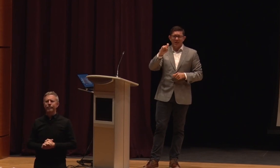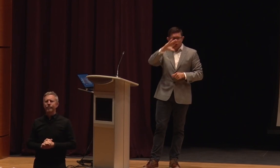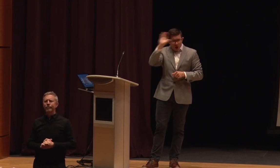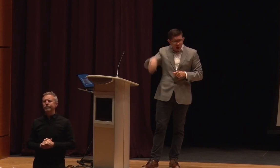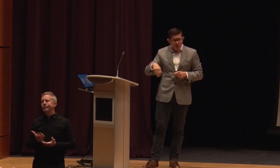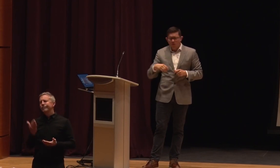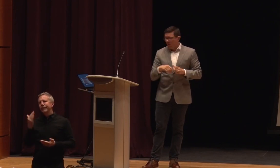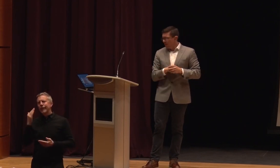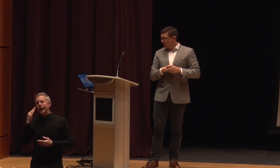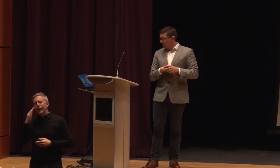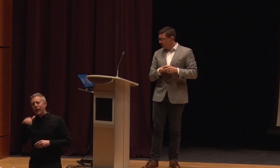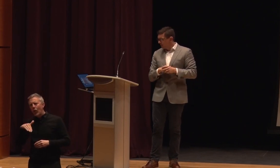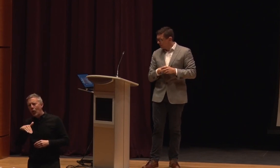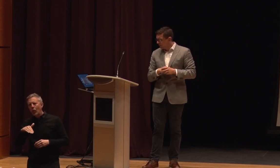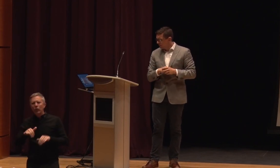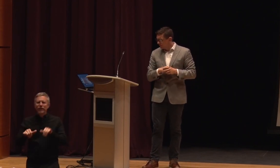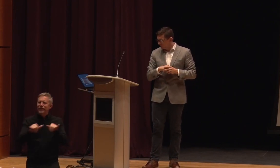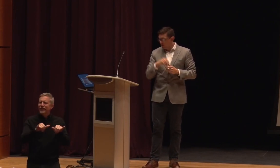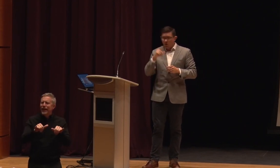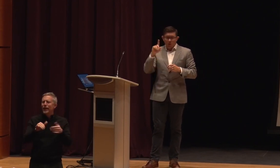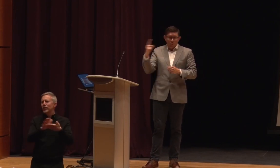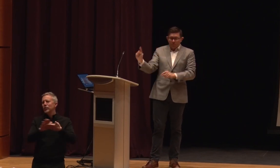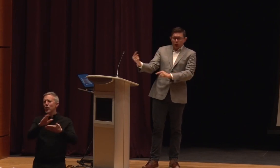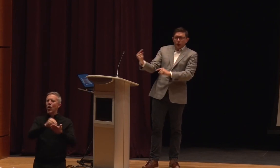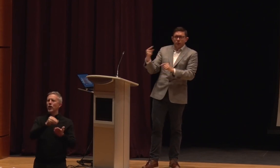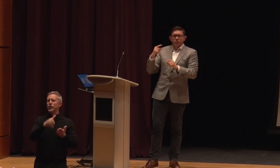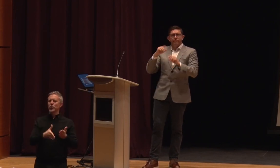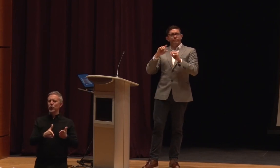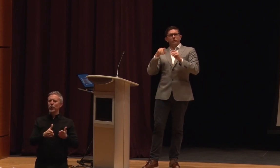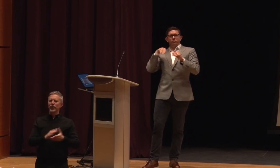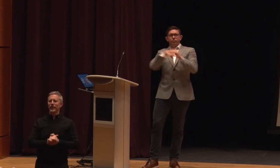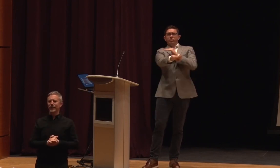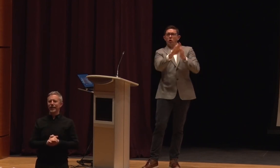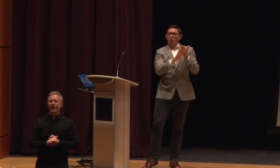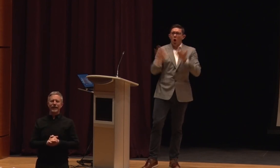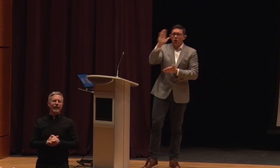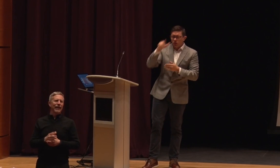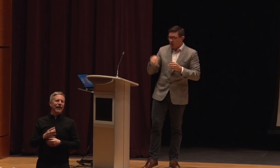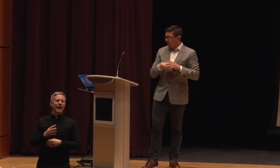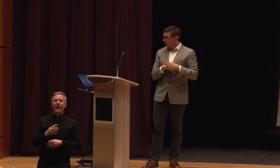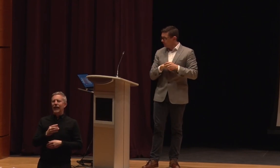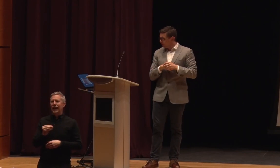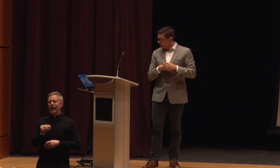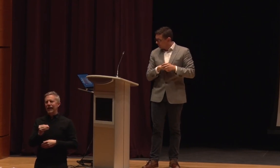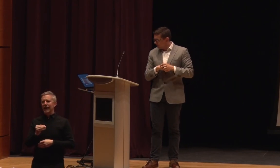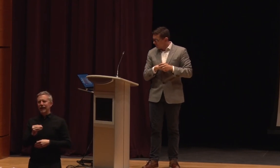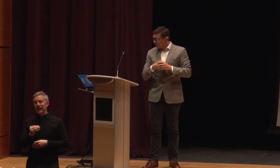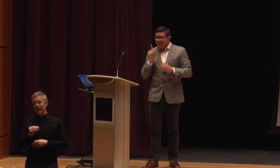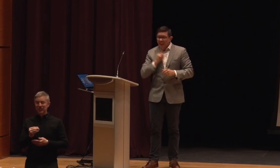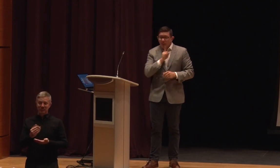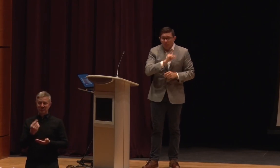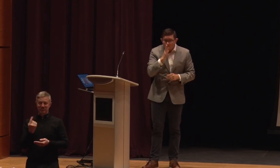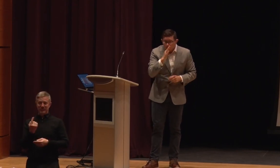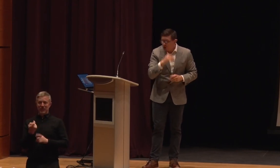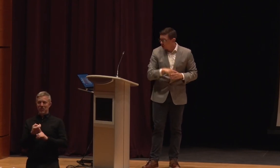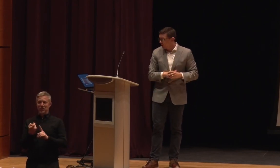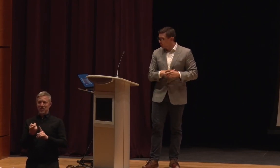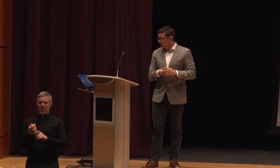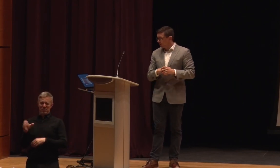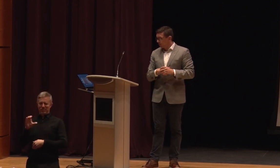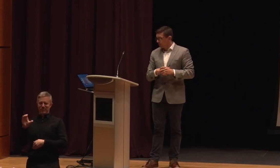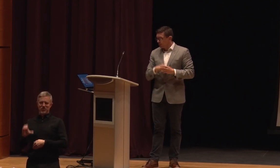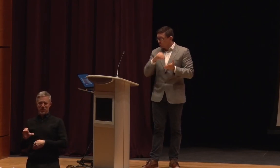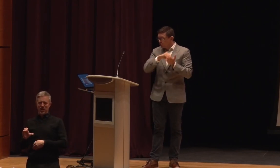standard college student, I've had the resistive Chicagoan